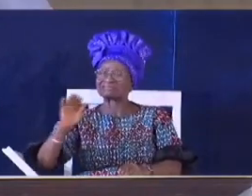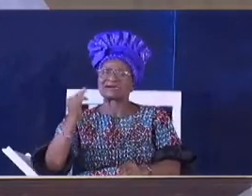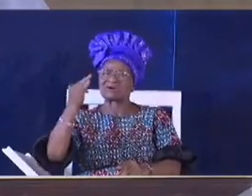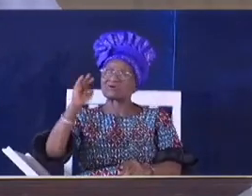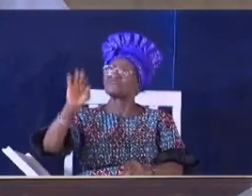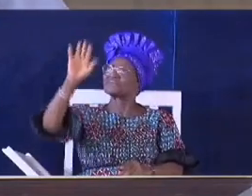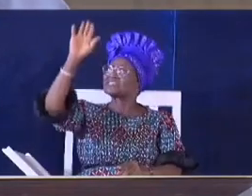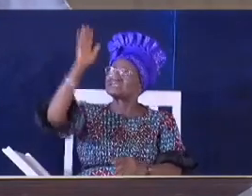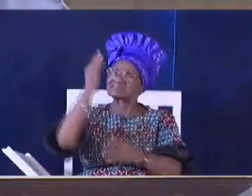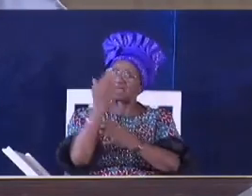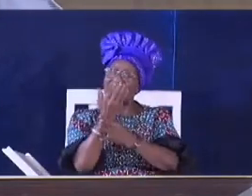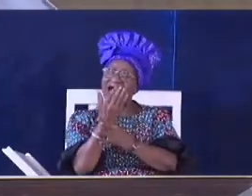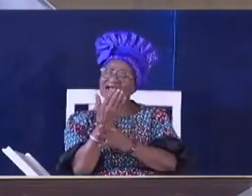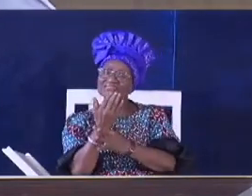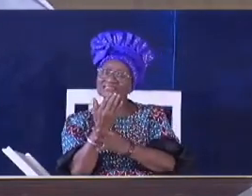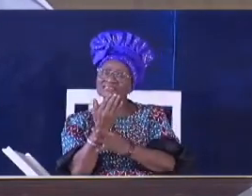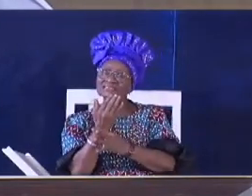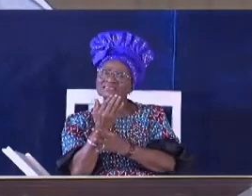hand